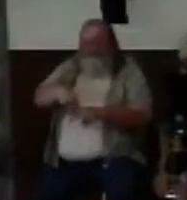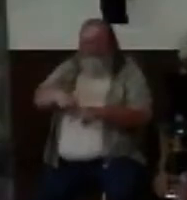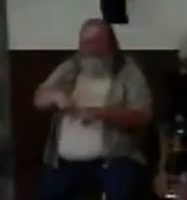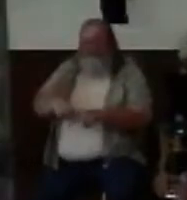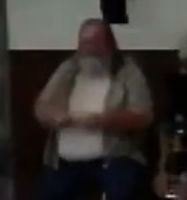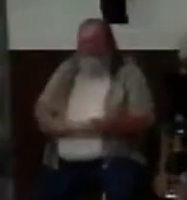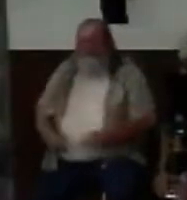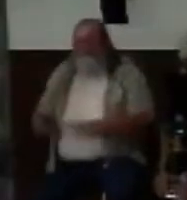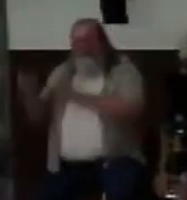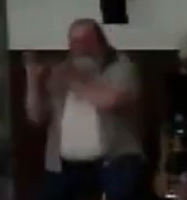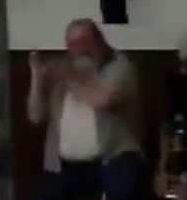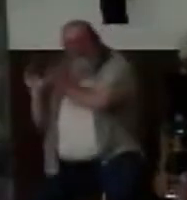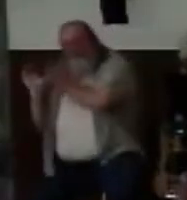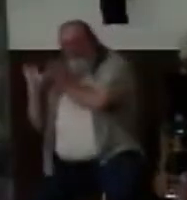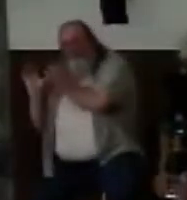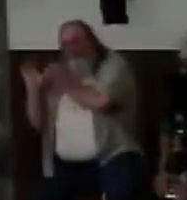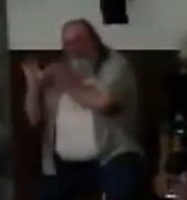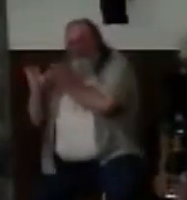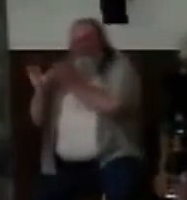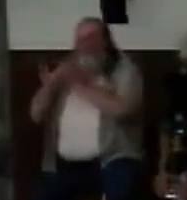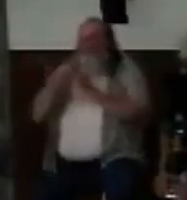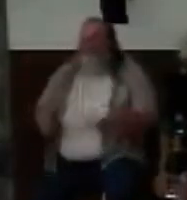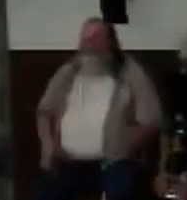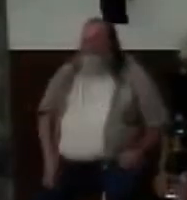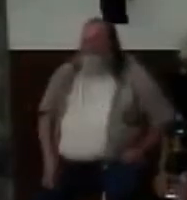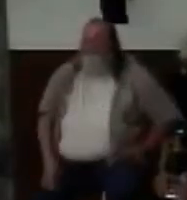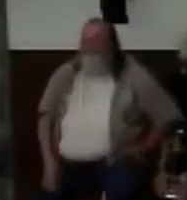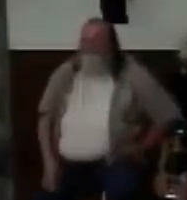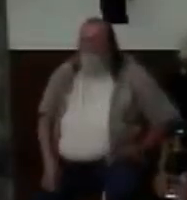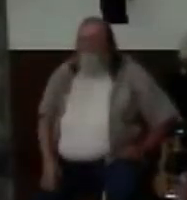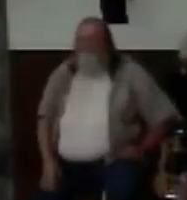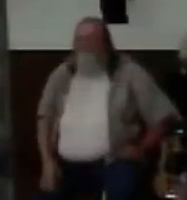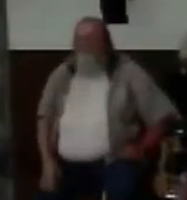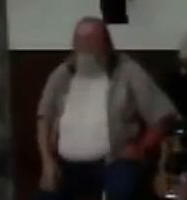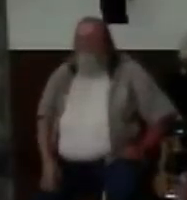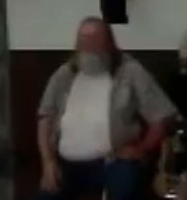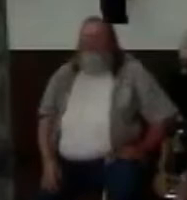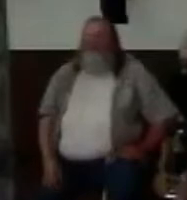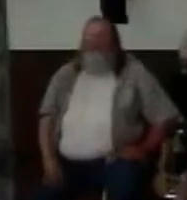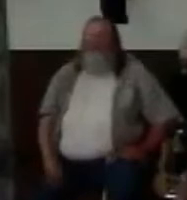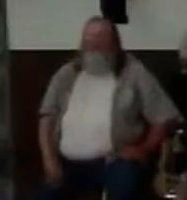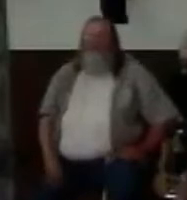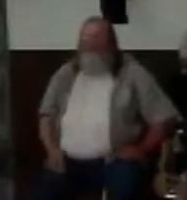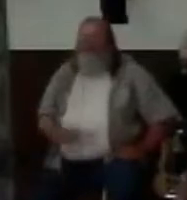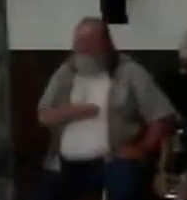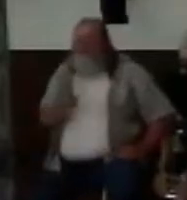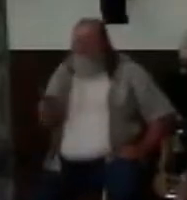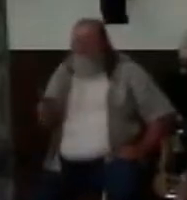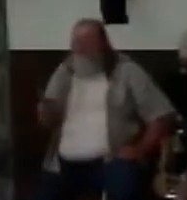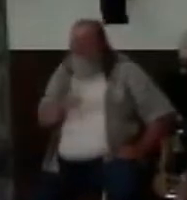over and over. Harvesting crops, making bread. Ever felt like this?